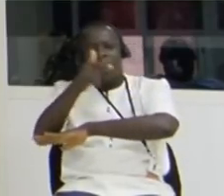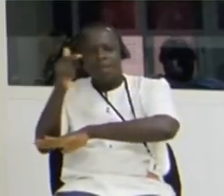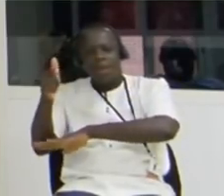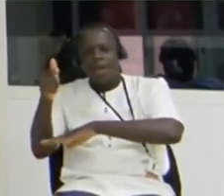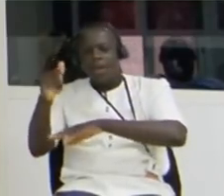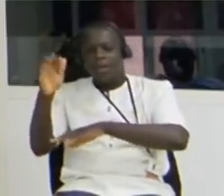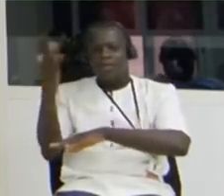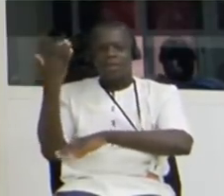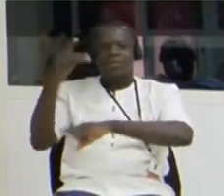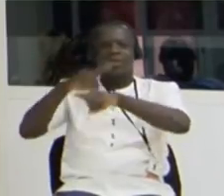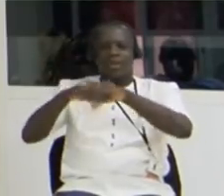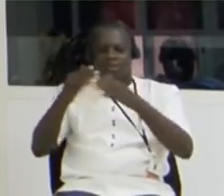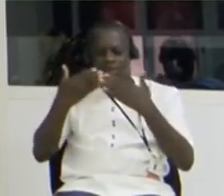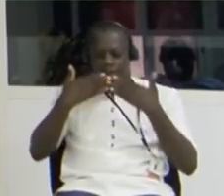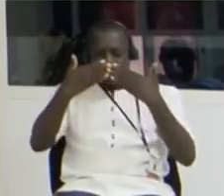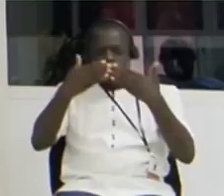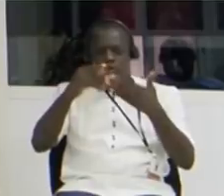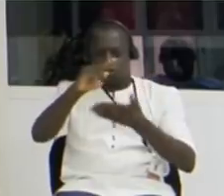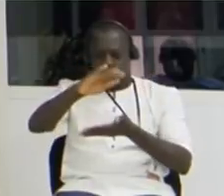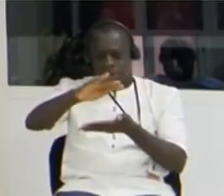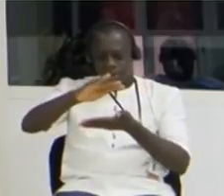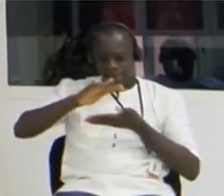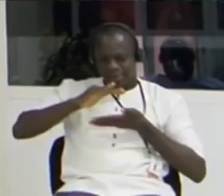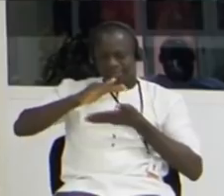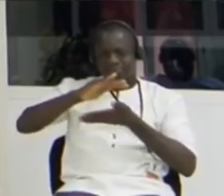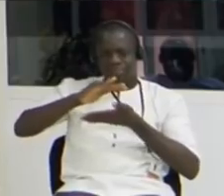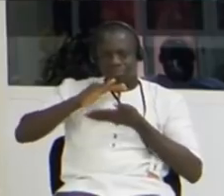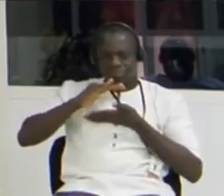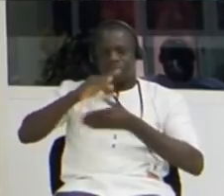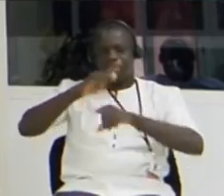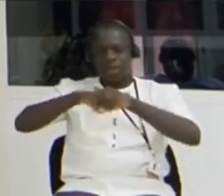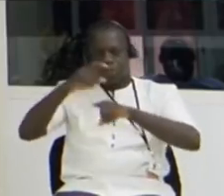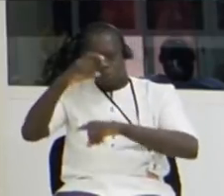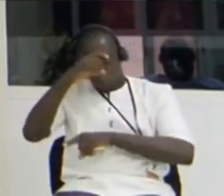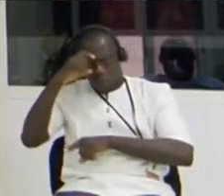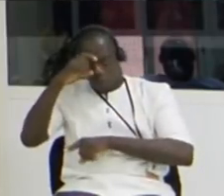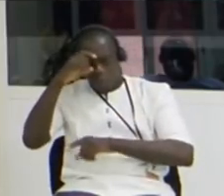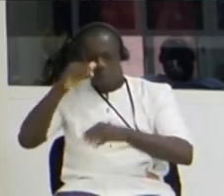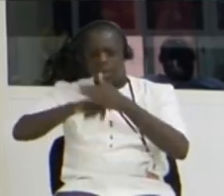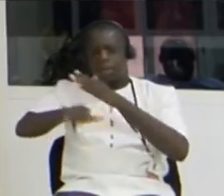of the information you received whilst you were working in that position,